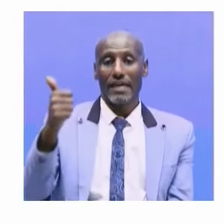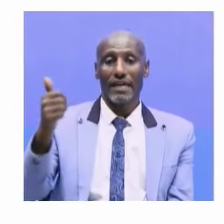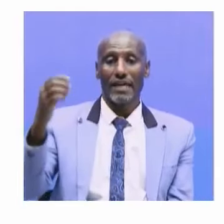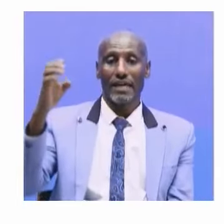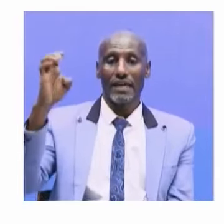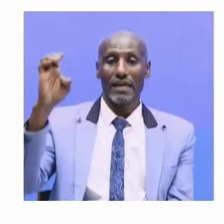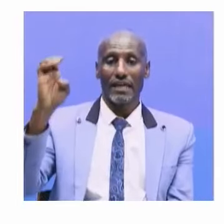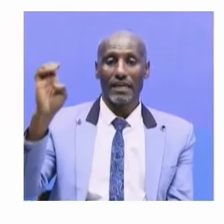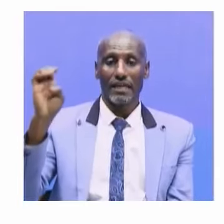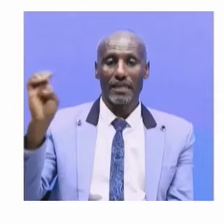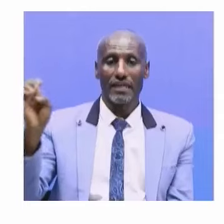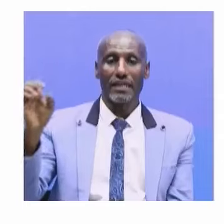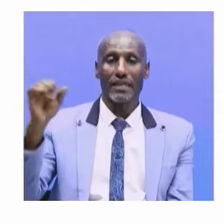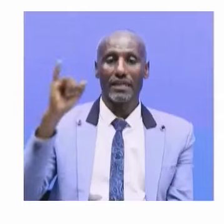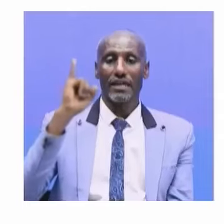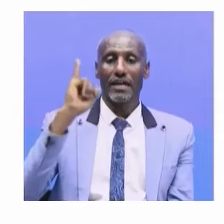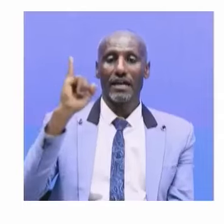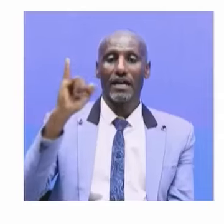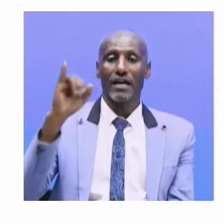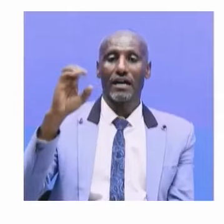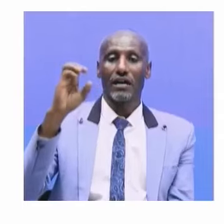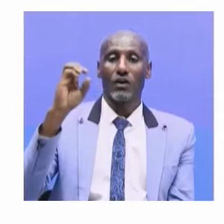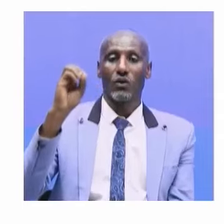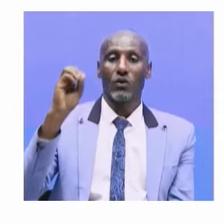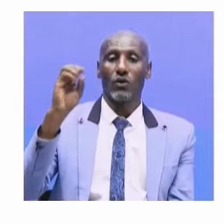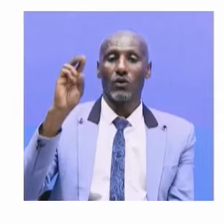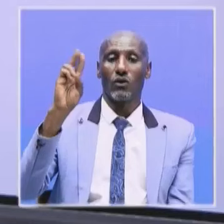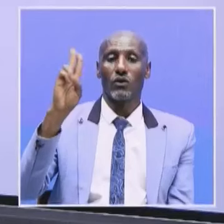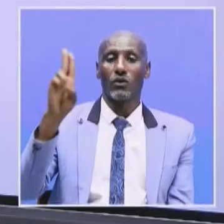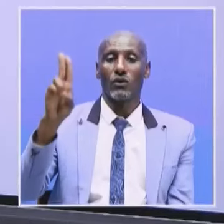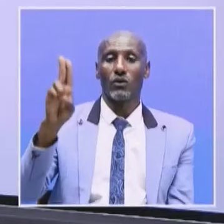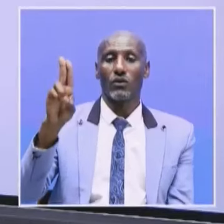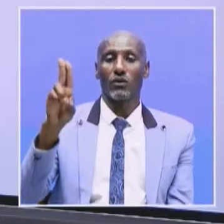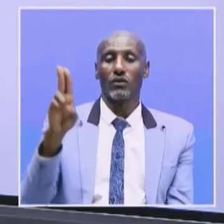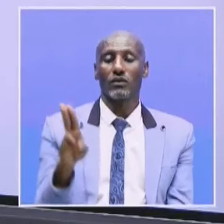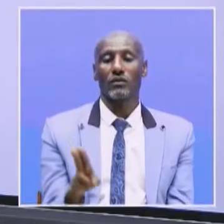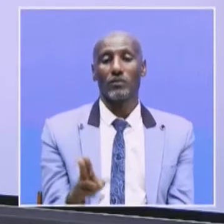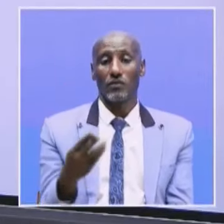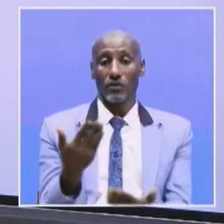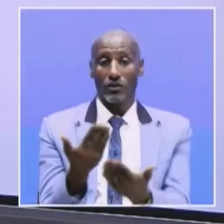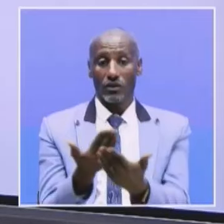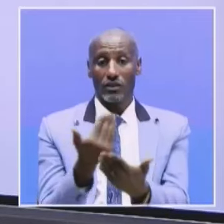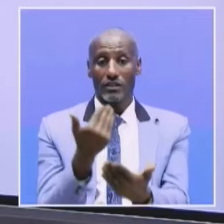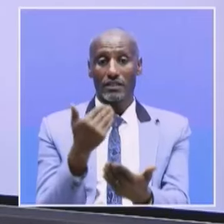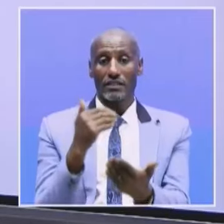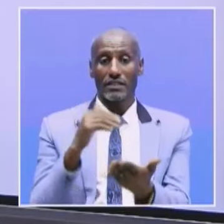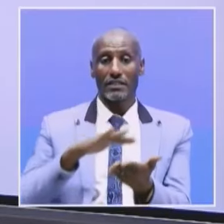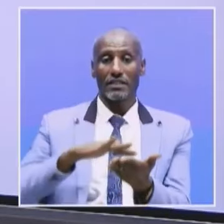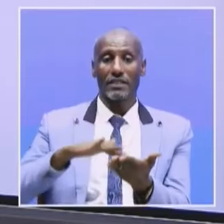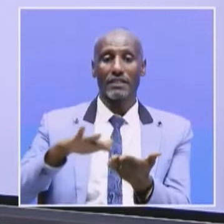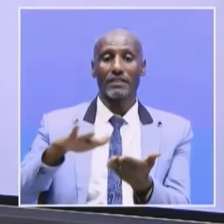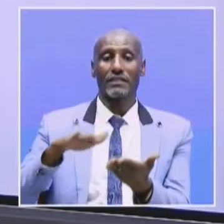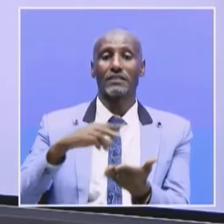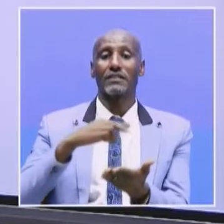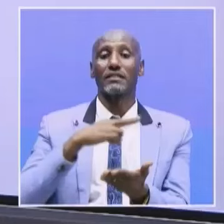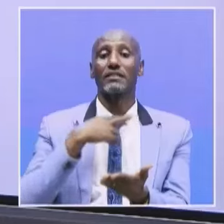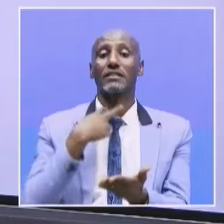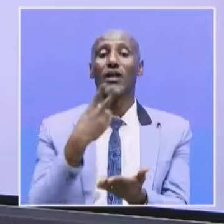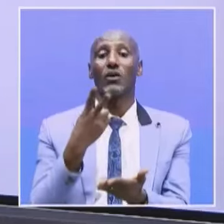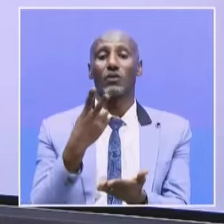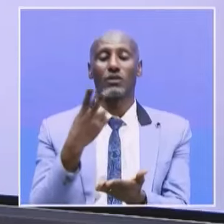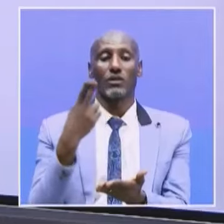I, O, U. Before these letters, or before this sound words,